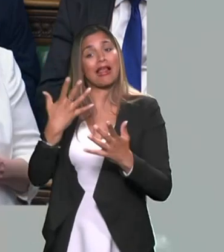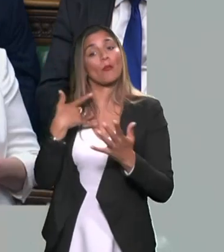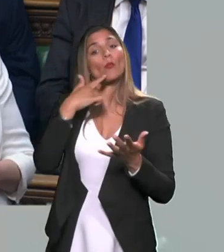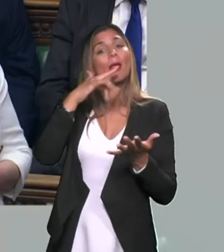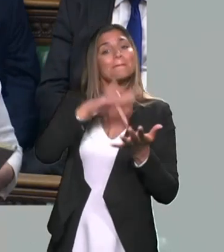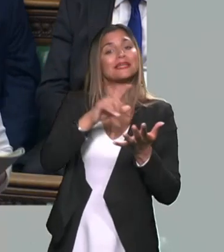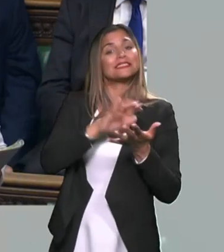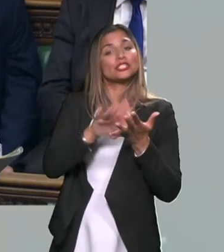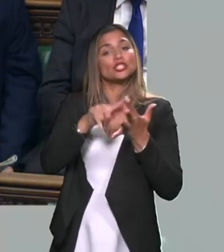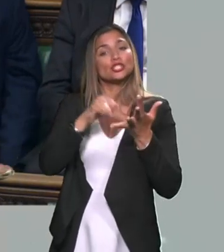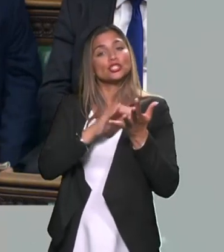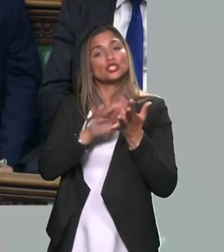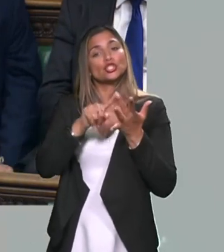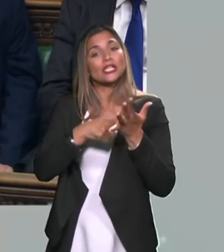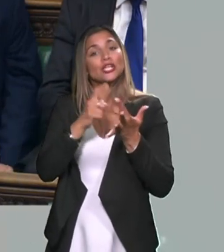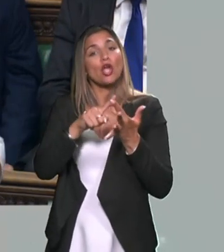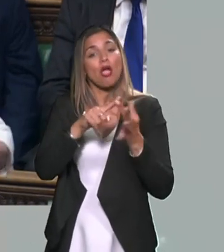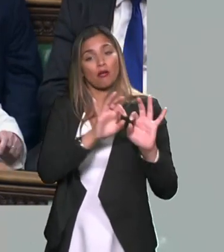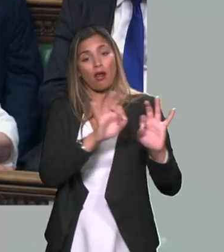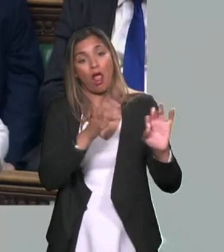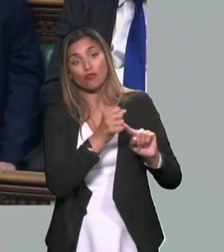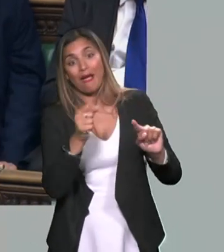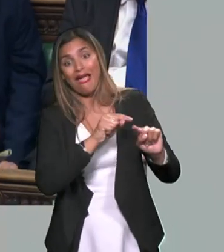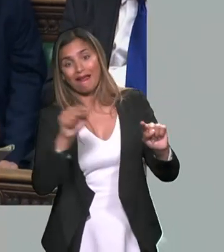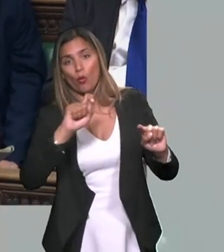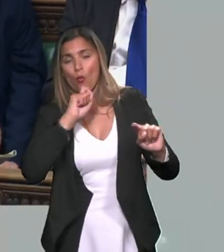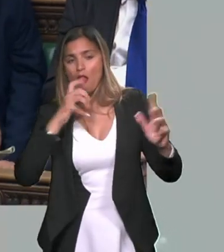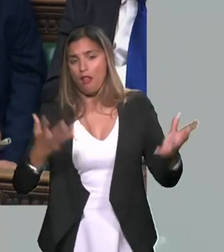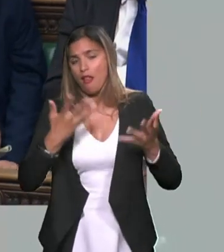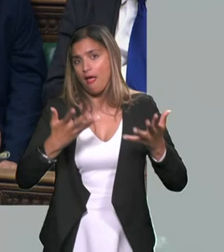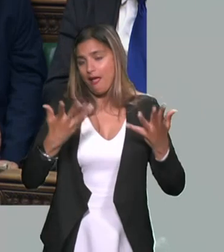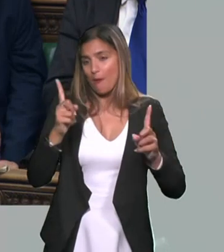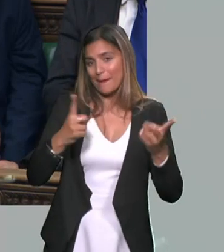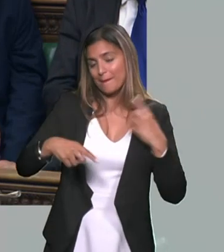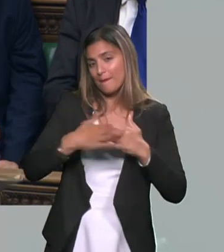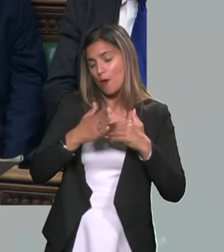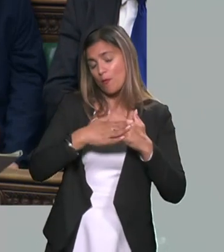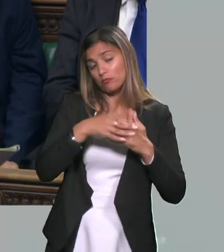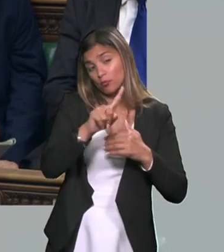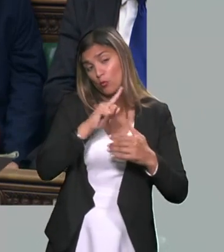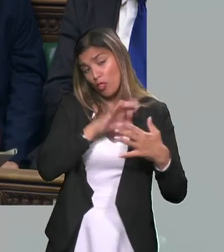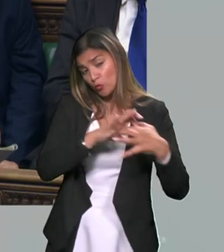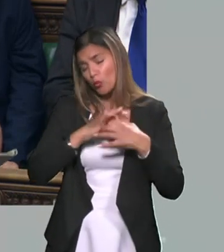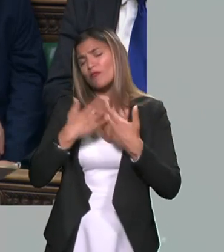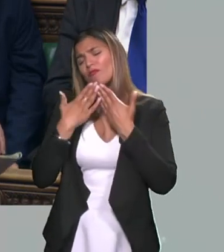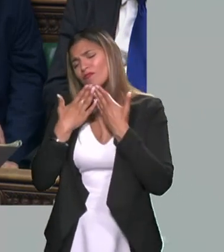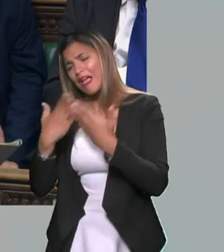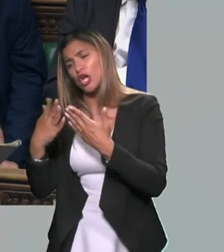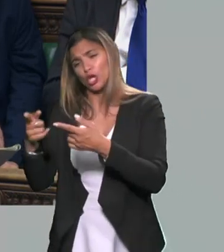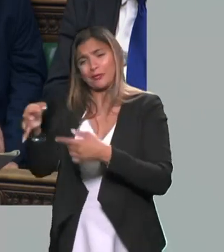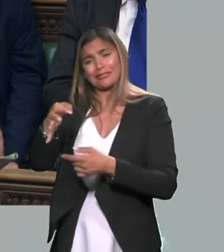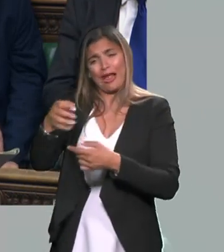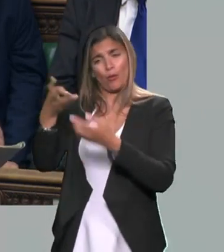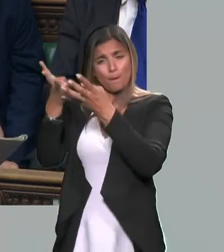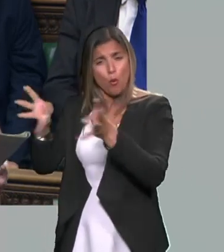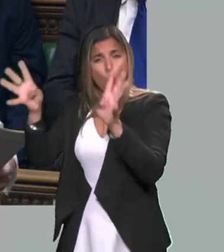and the extension of Metrolink through my constituency. Will my right honourable friend join me in thanking the Towns Board and Station Working